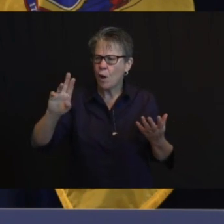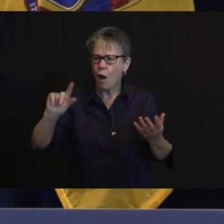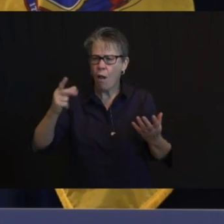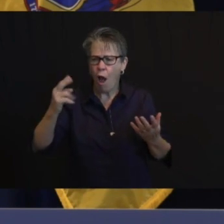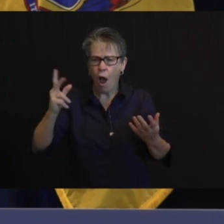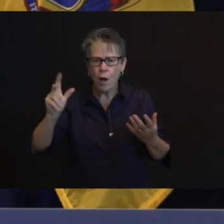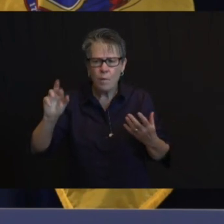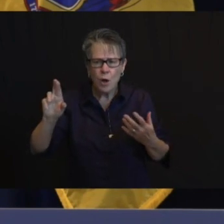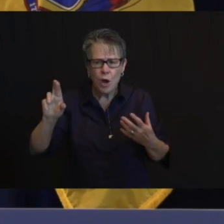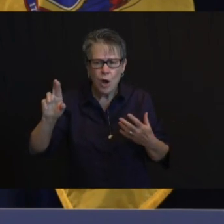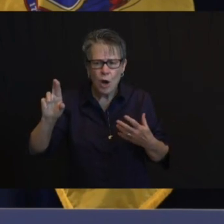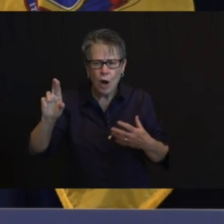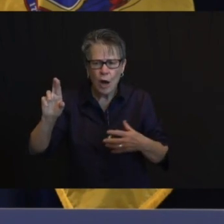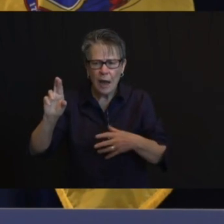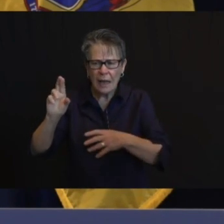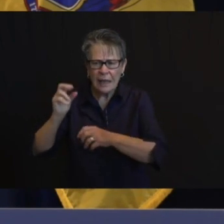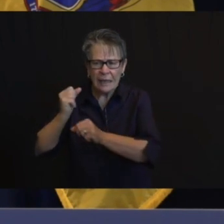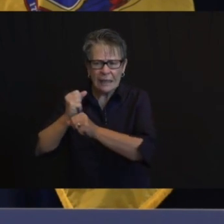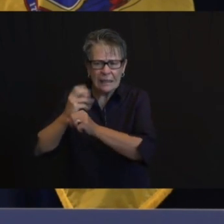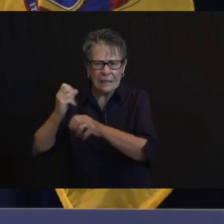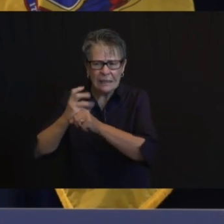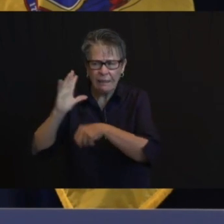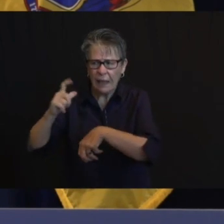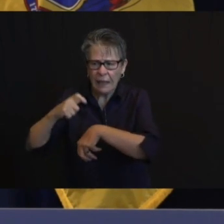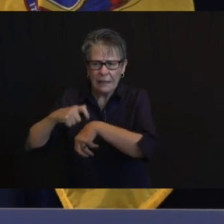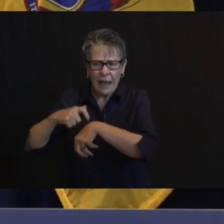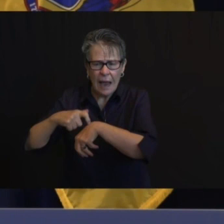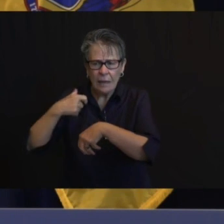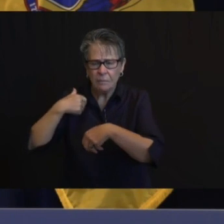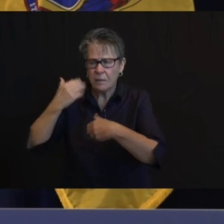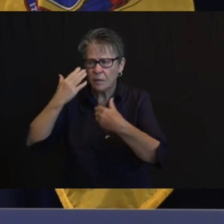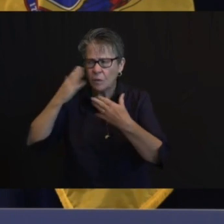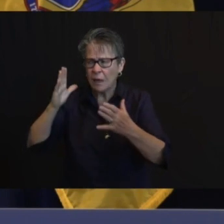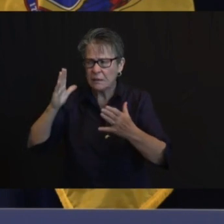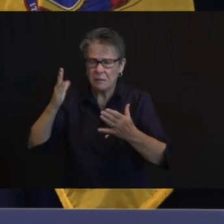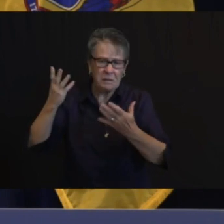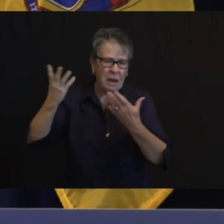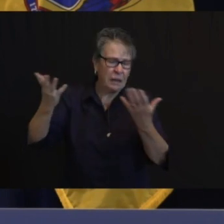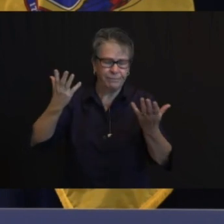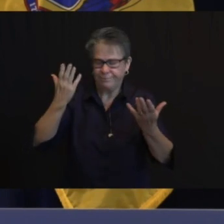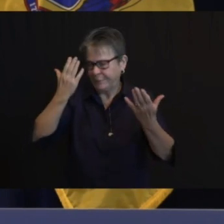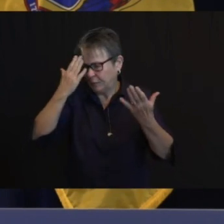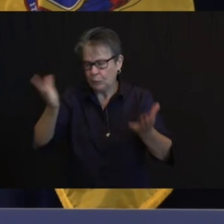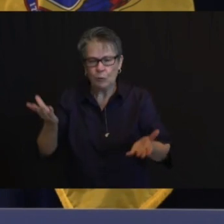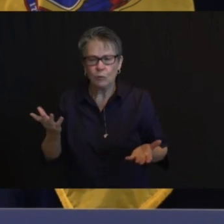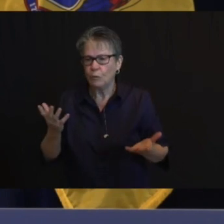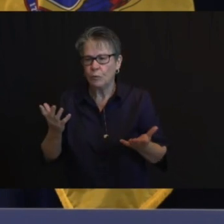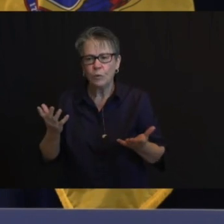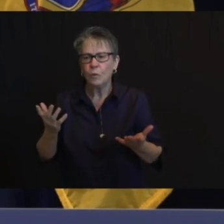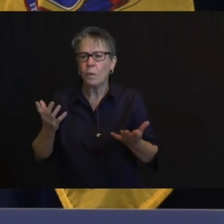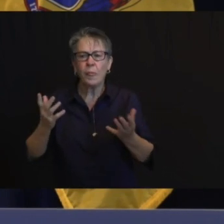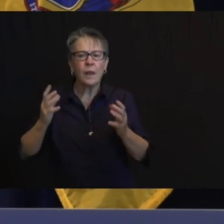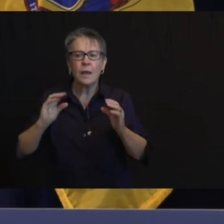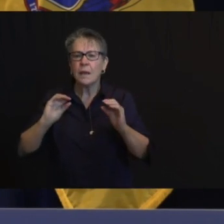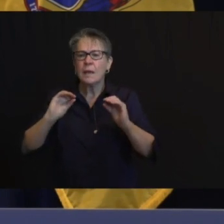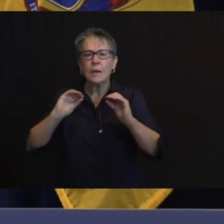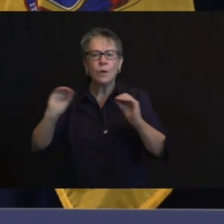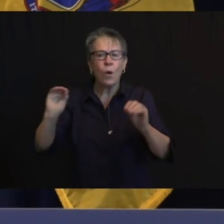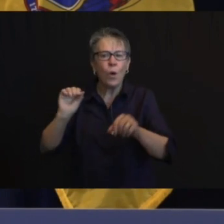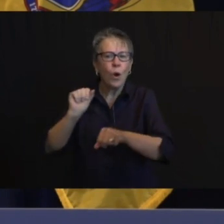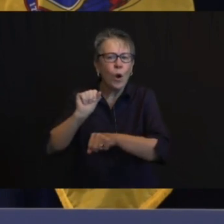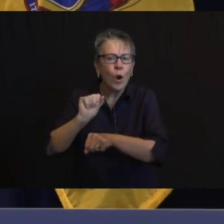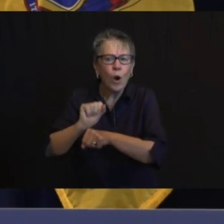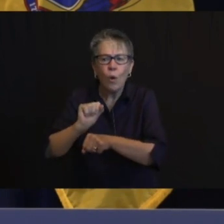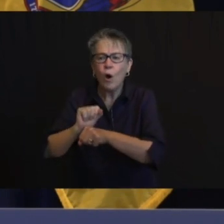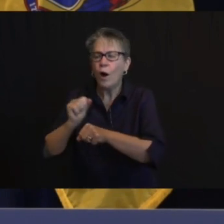are overwhelming. And they're not unfounded. I mean, there's too many people out of work, too many businesses, no matter what,